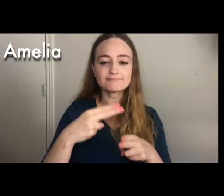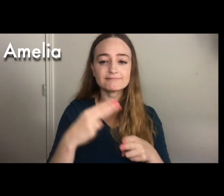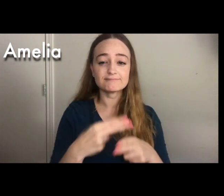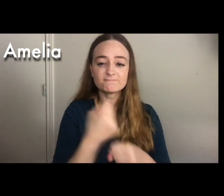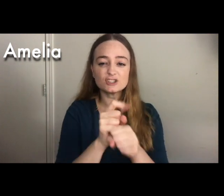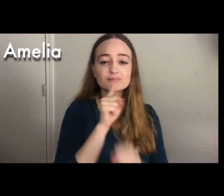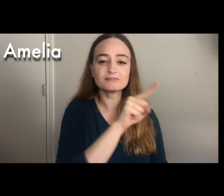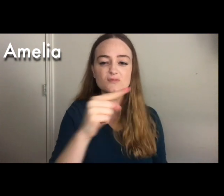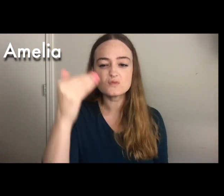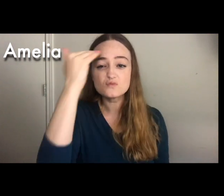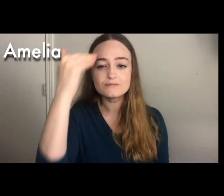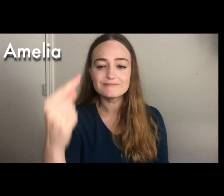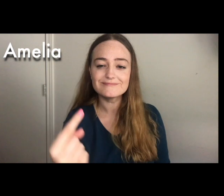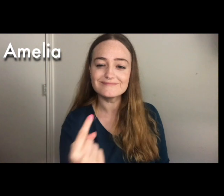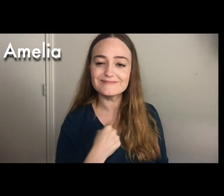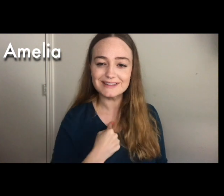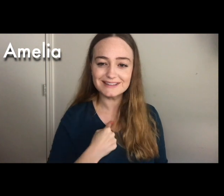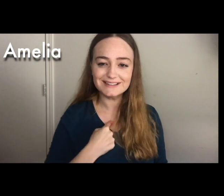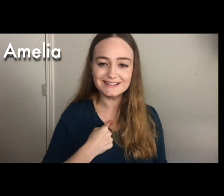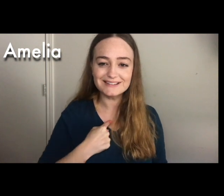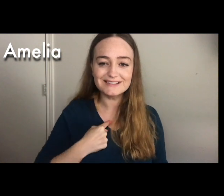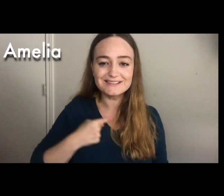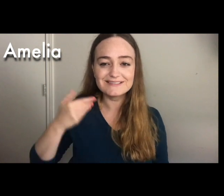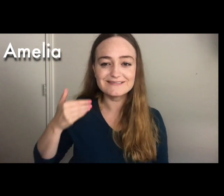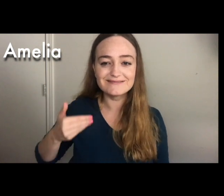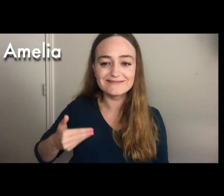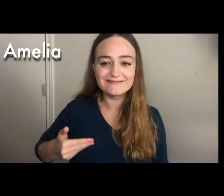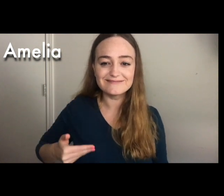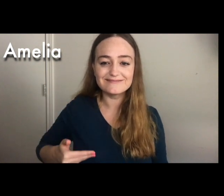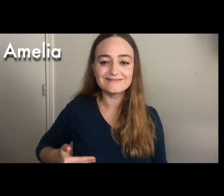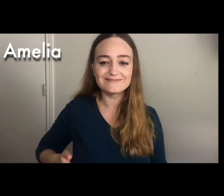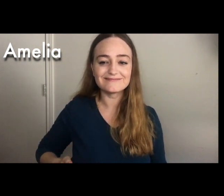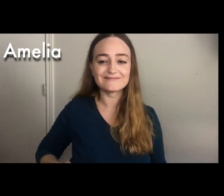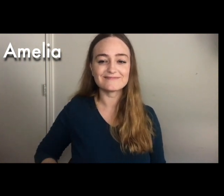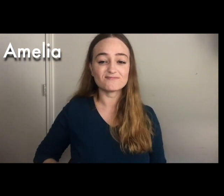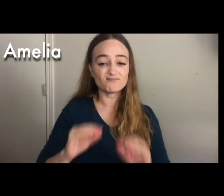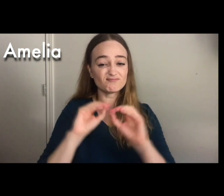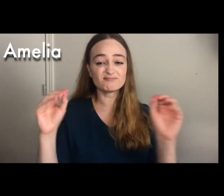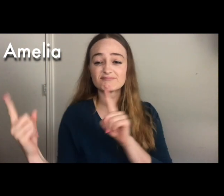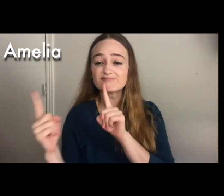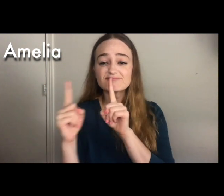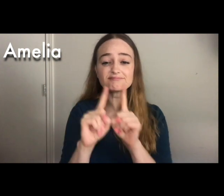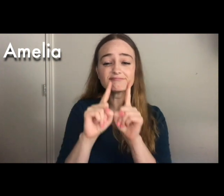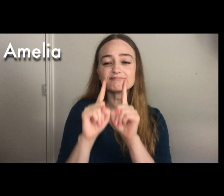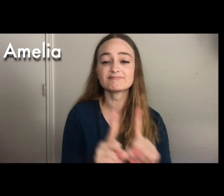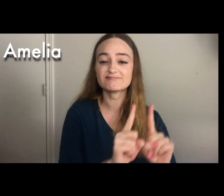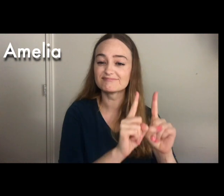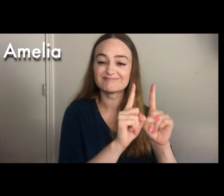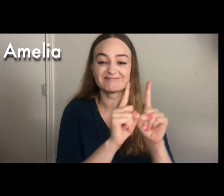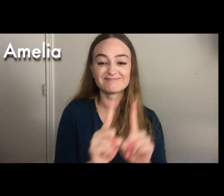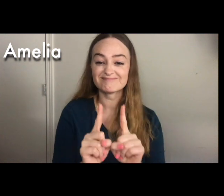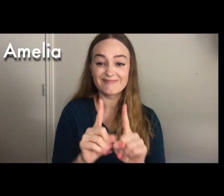ass and taking names and making sure the people know. There isn't a Brother